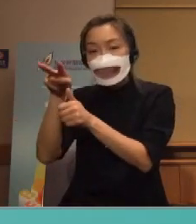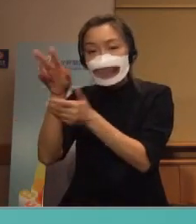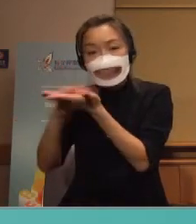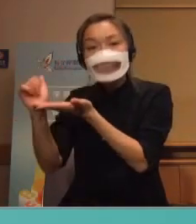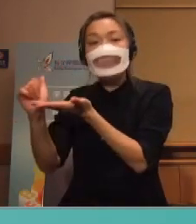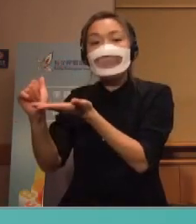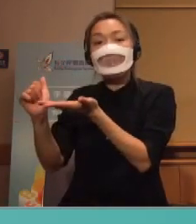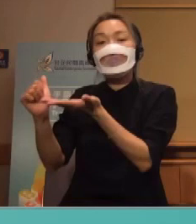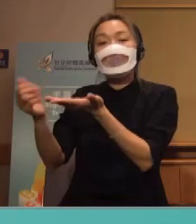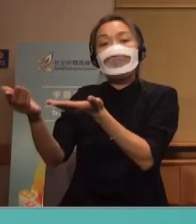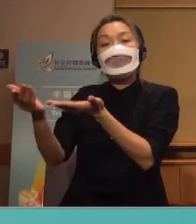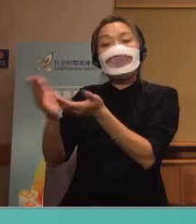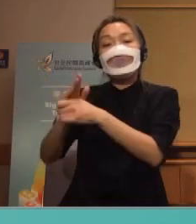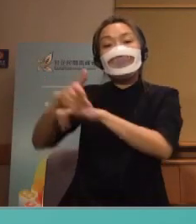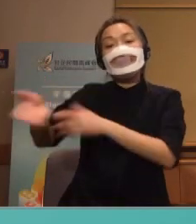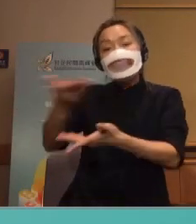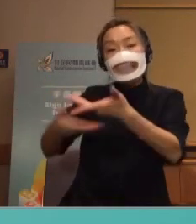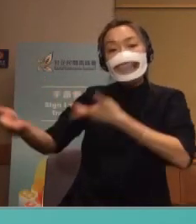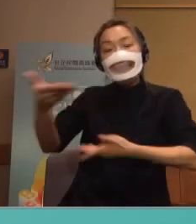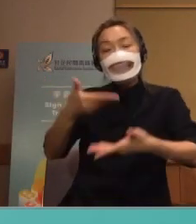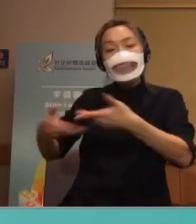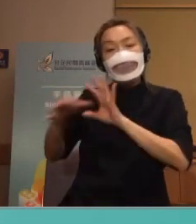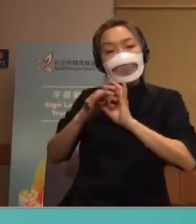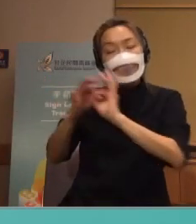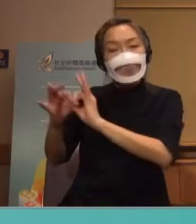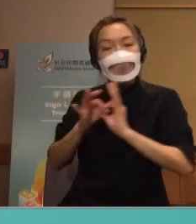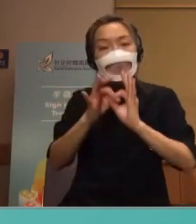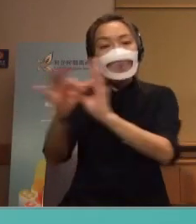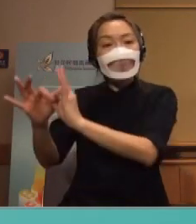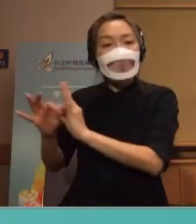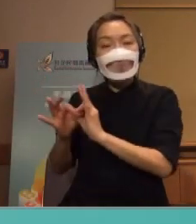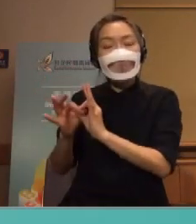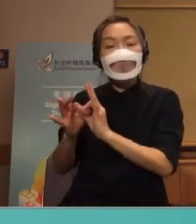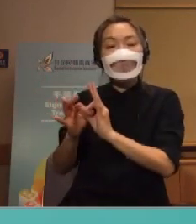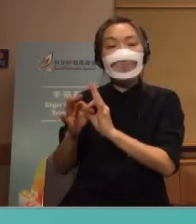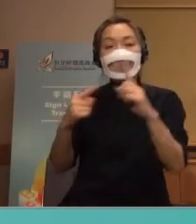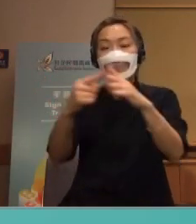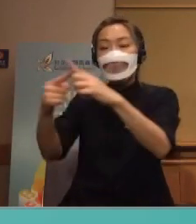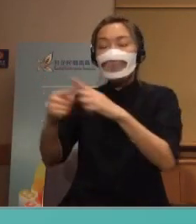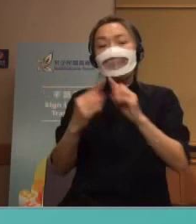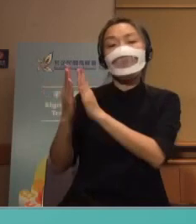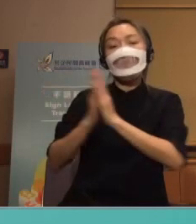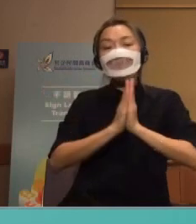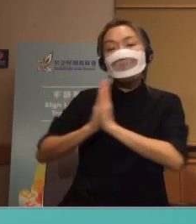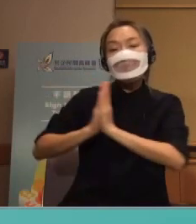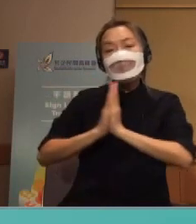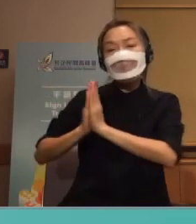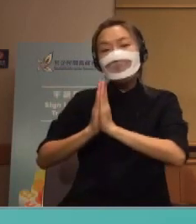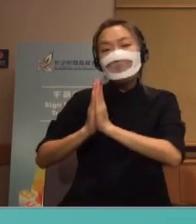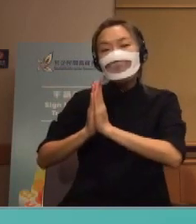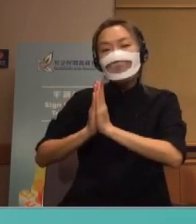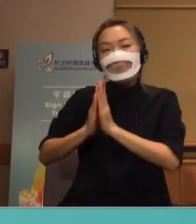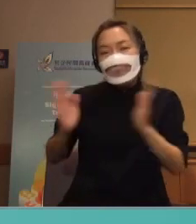think is a very powerful sort of value creation process. So. Thank you, Max. Thank